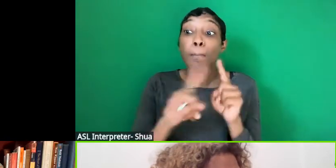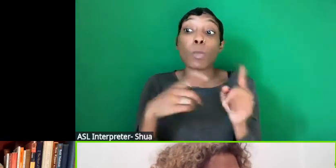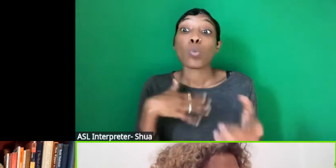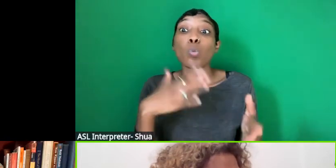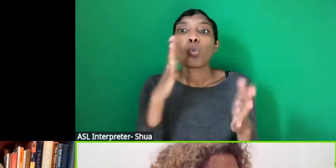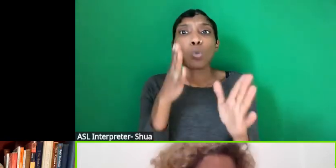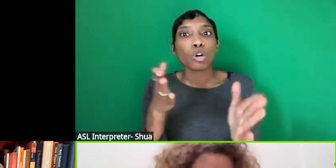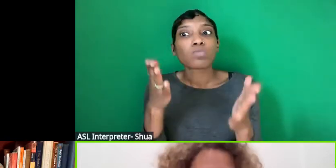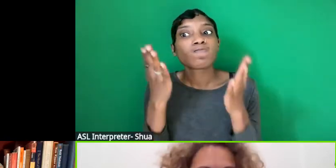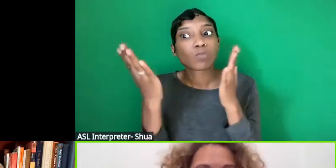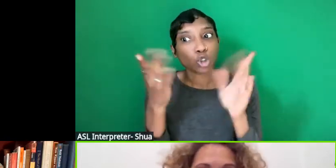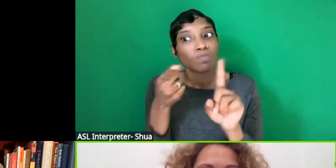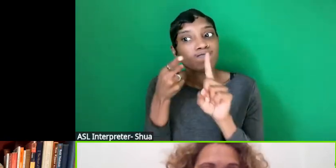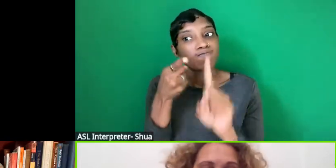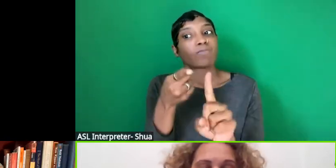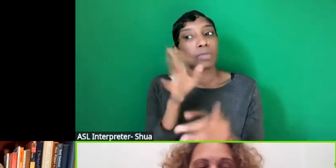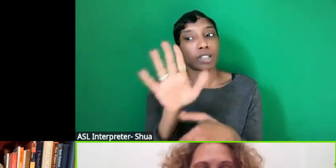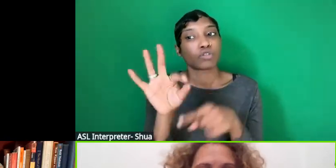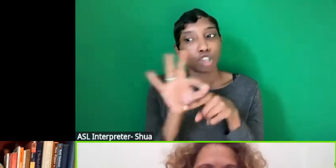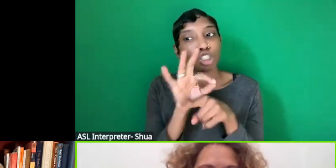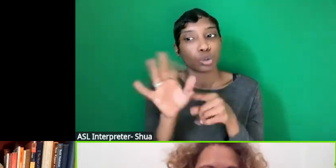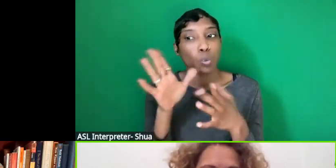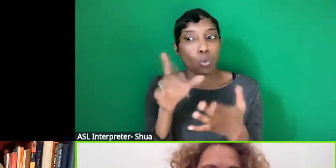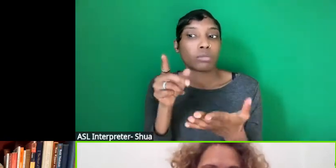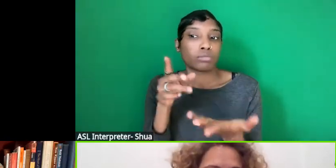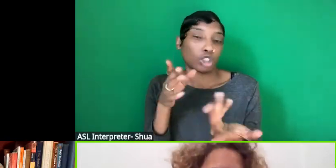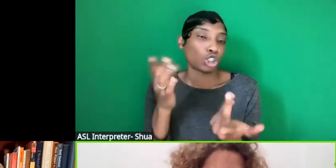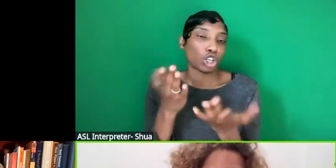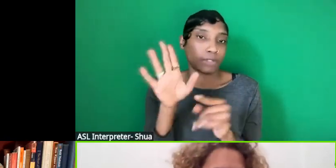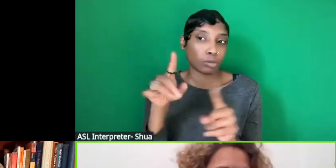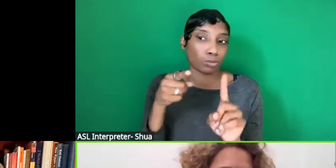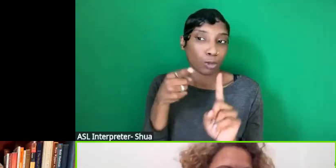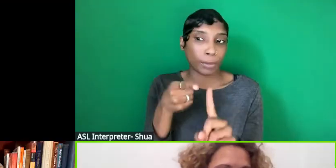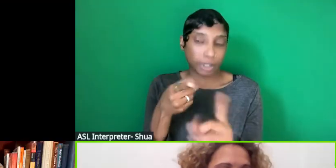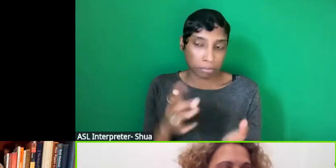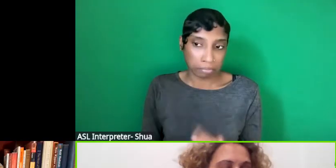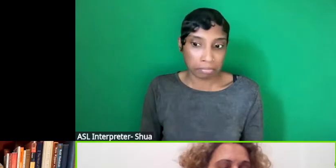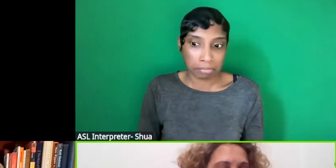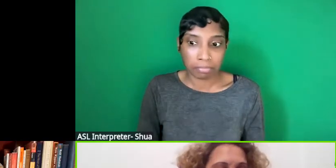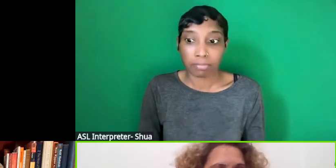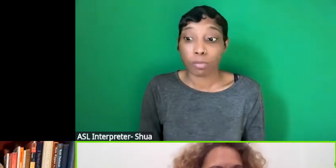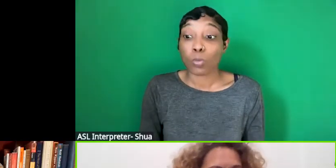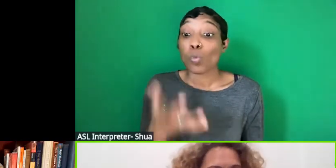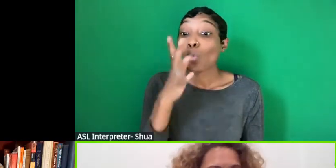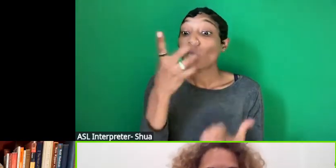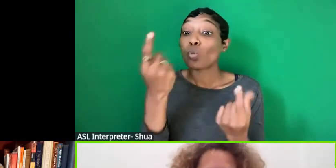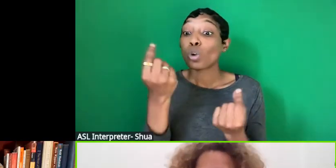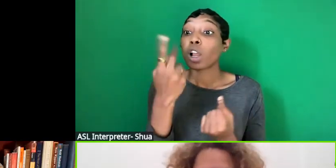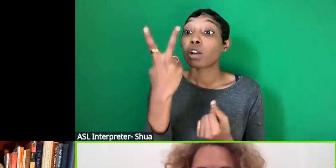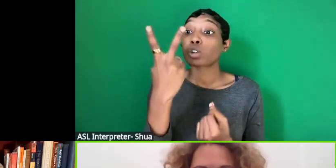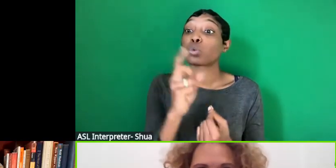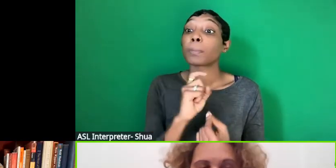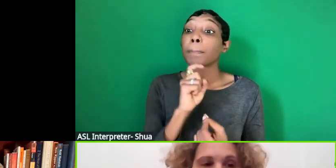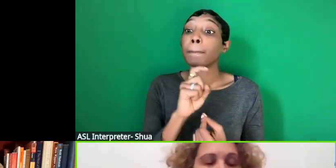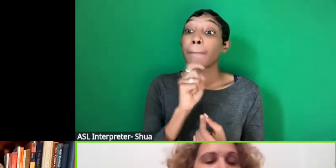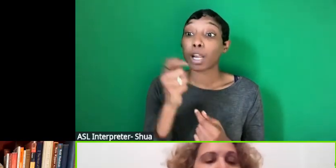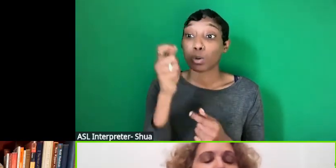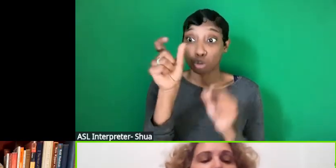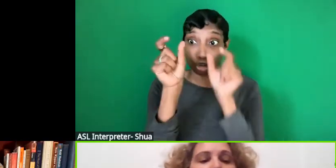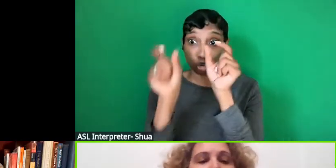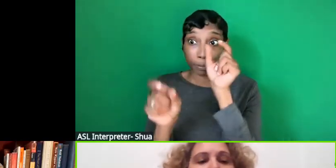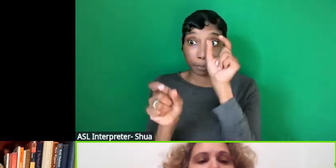its function here. So what you're going to do first is you're going to take these two metal strips,